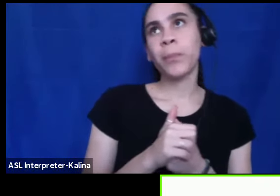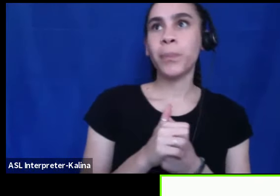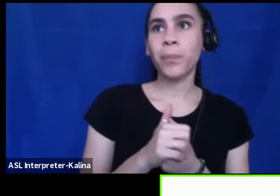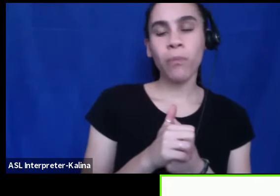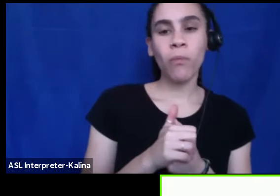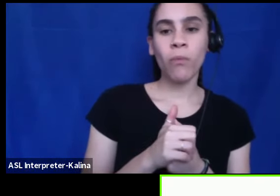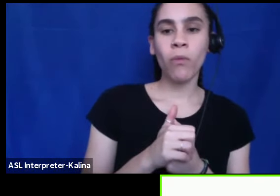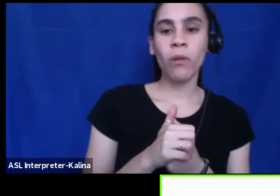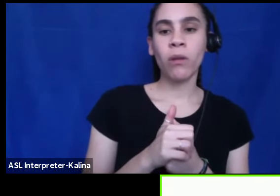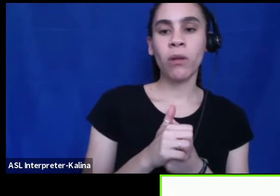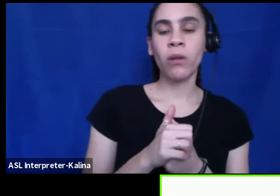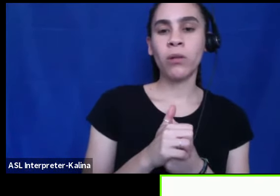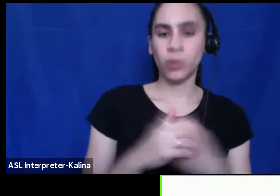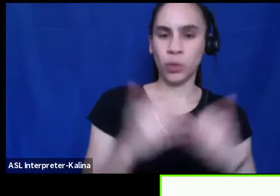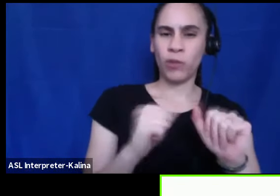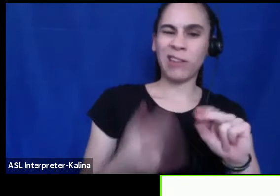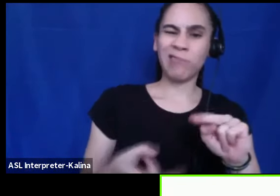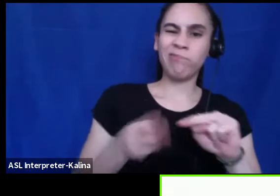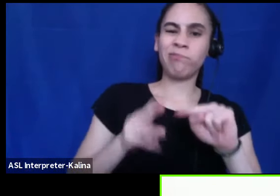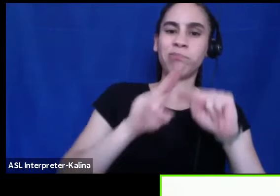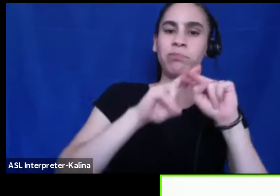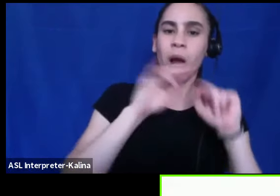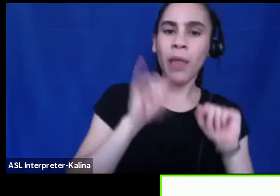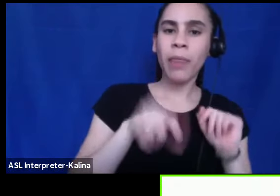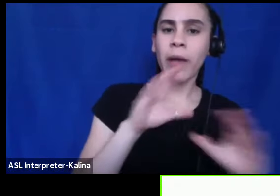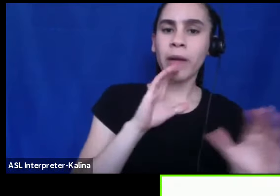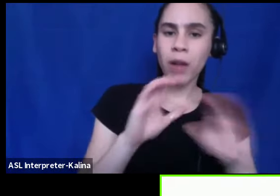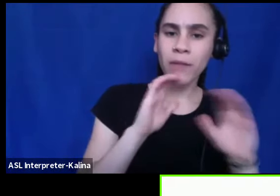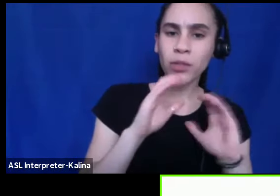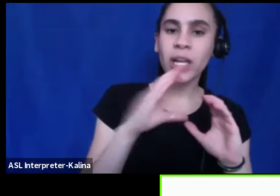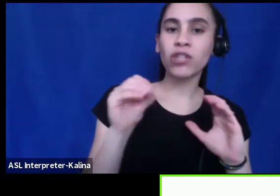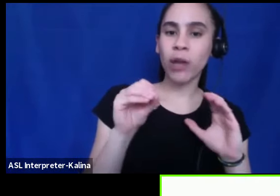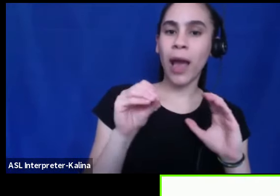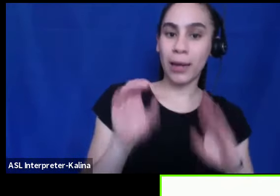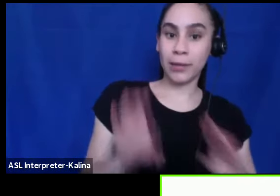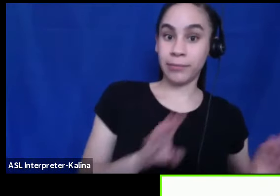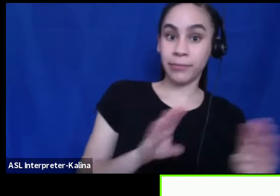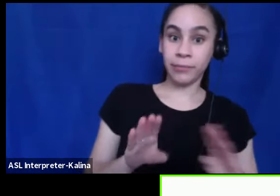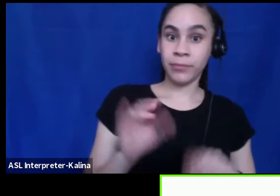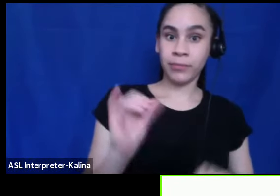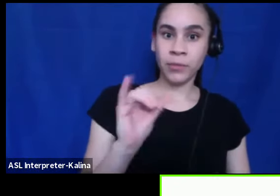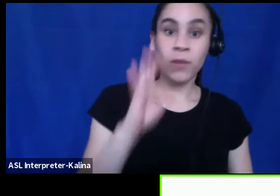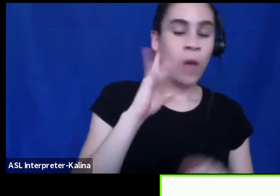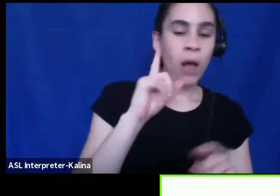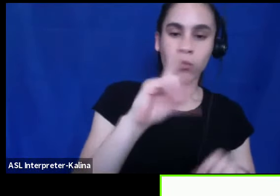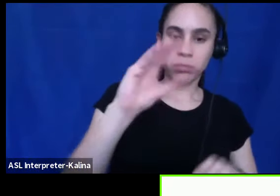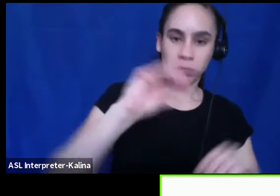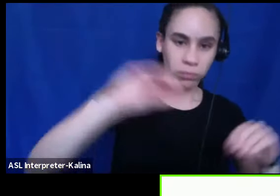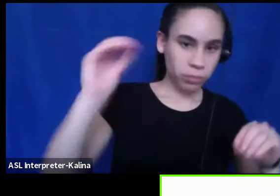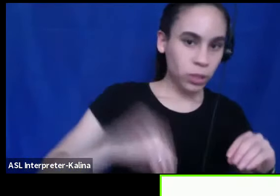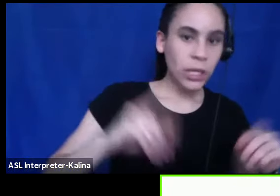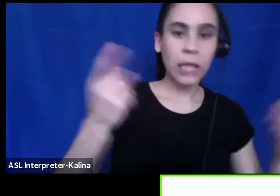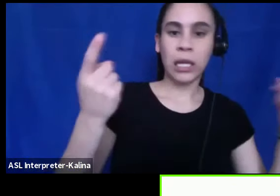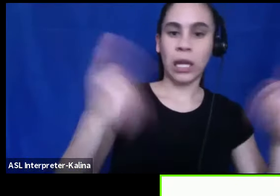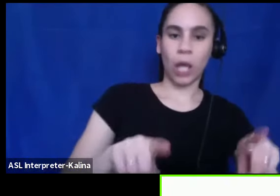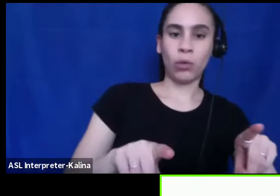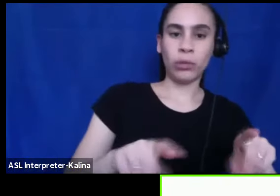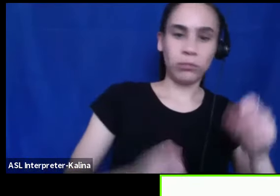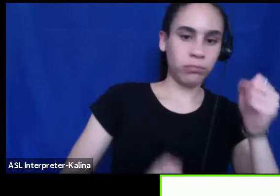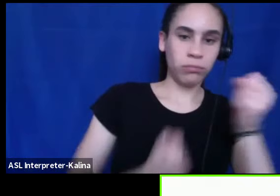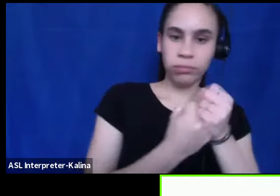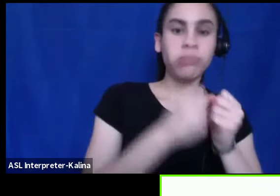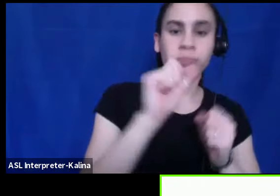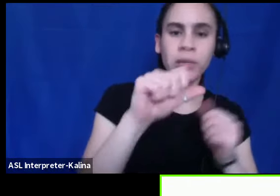raise that conversation and the actions around this, because it's 100% agree. How can we make it